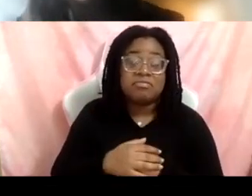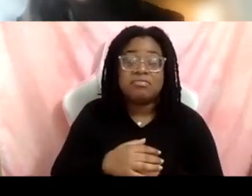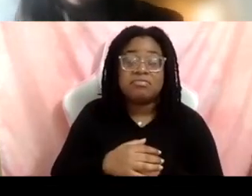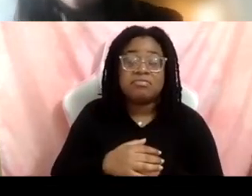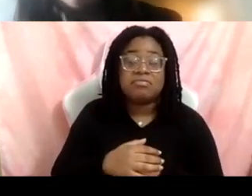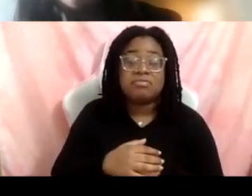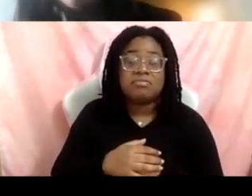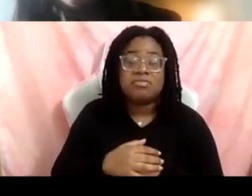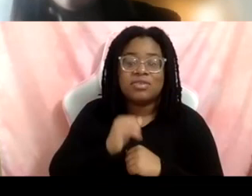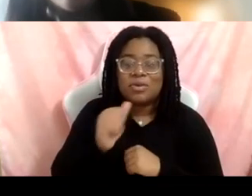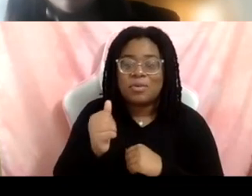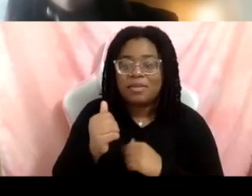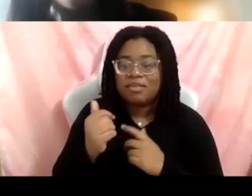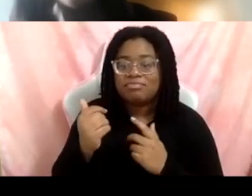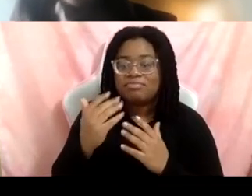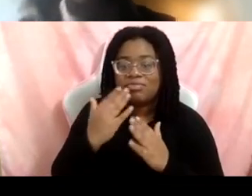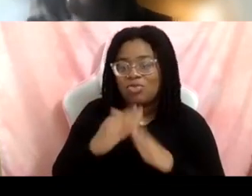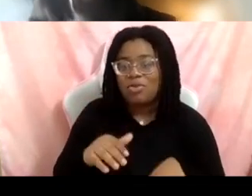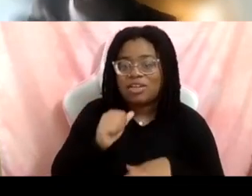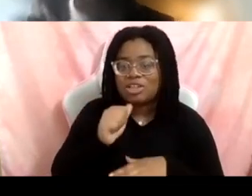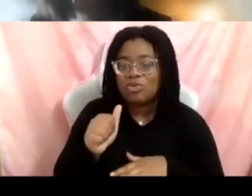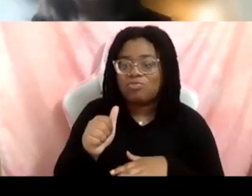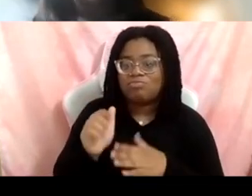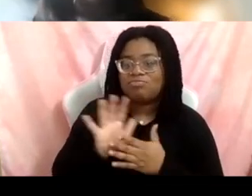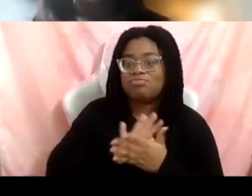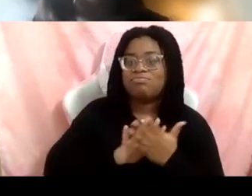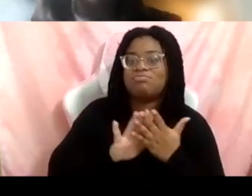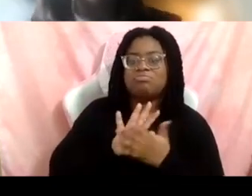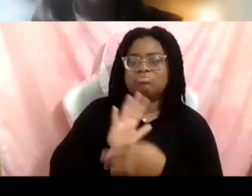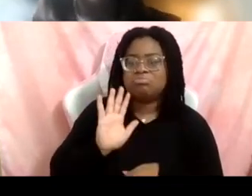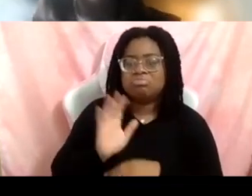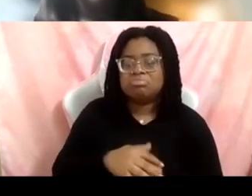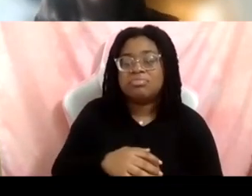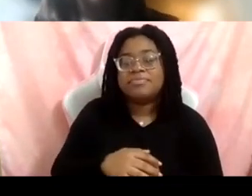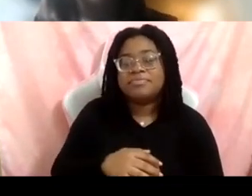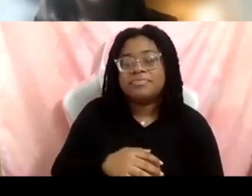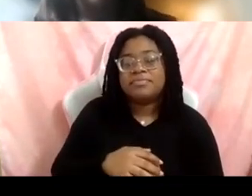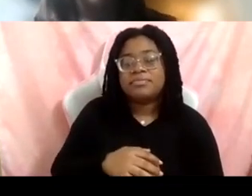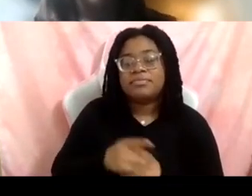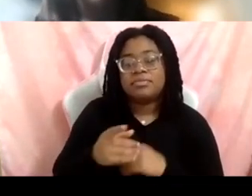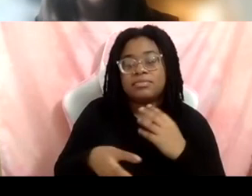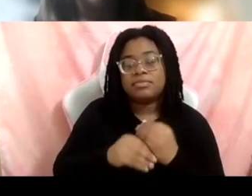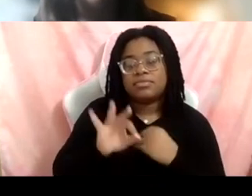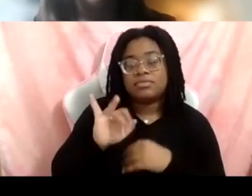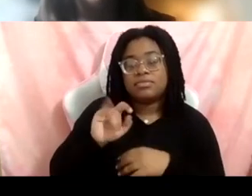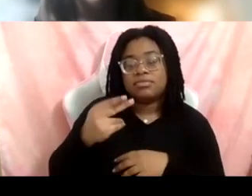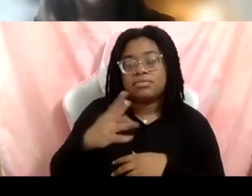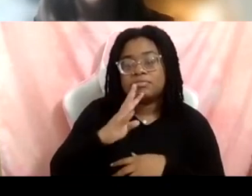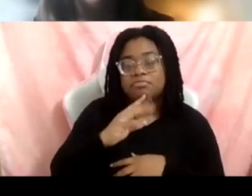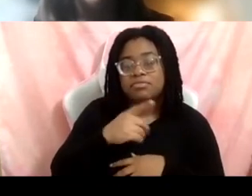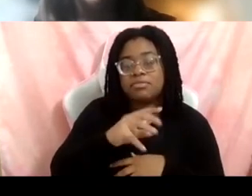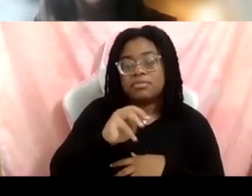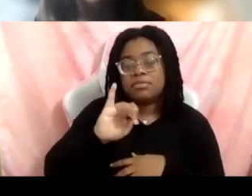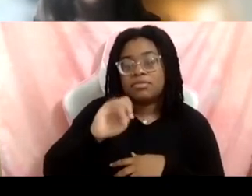yeah, just don't be quiet. Don't fade into the background. So. I also was just going to say, like Michael said, I